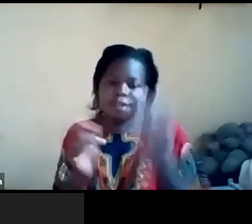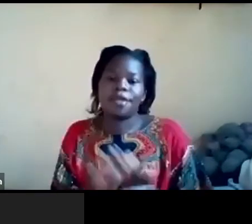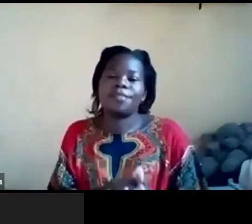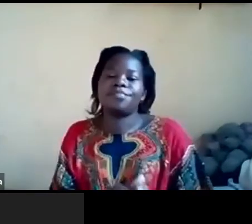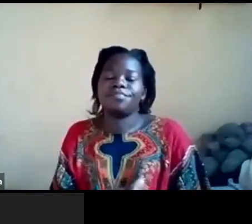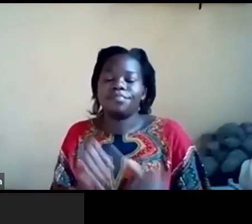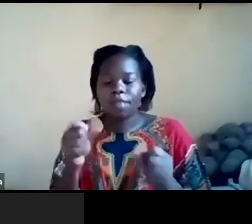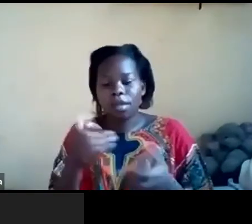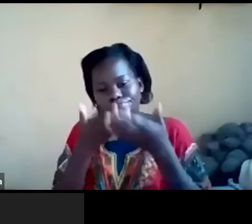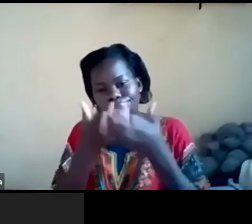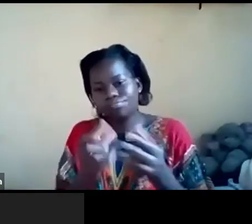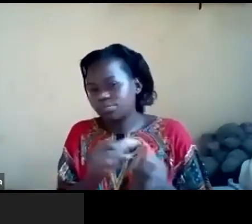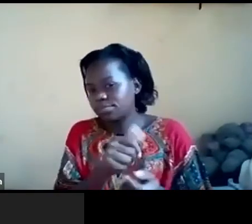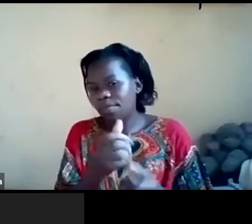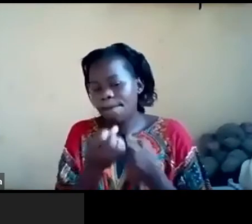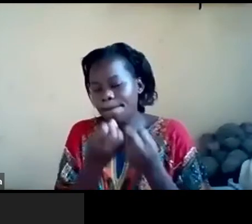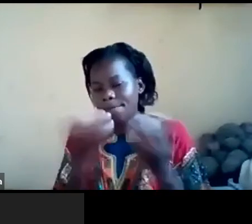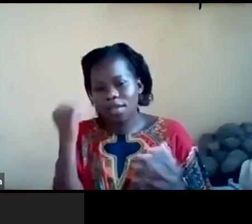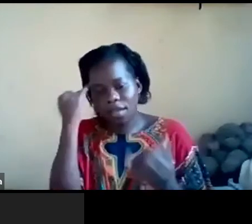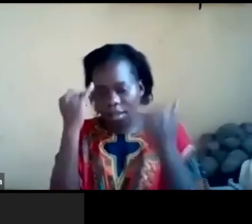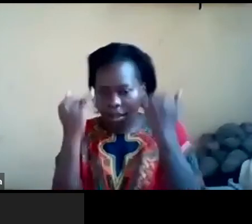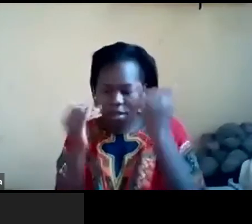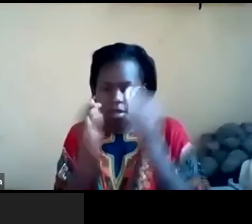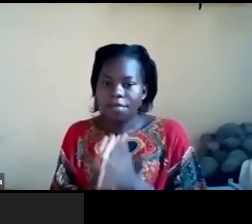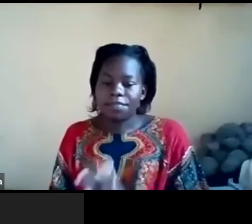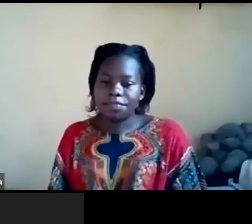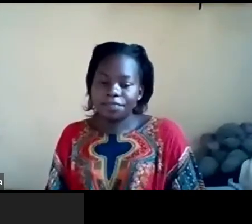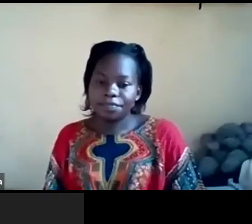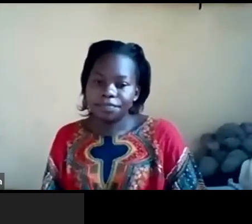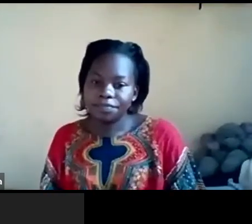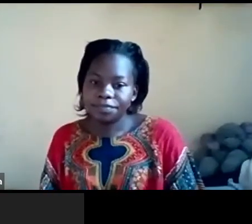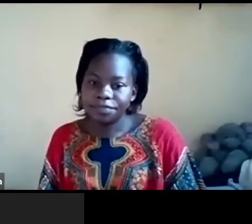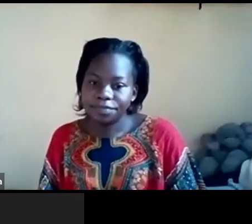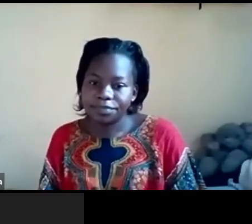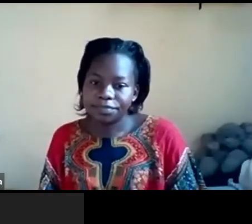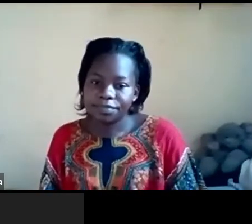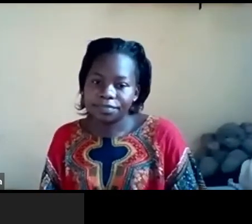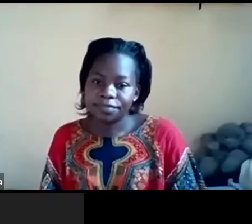Nice, thank you. I've received the email to research. Yes.